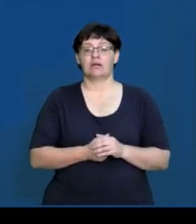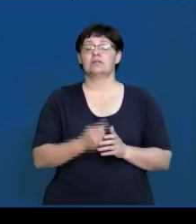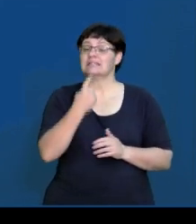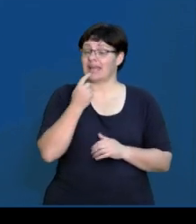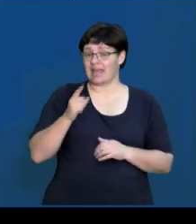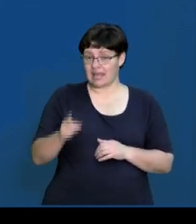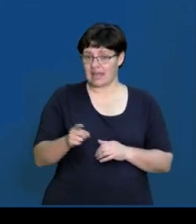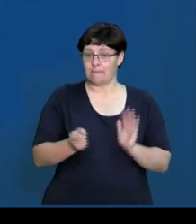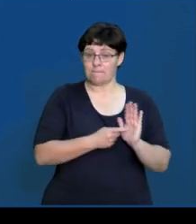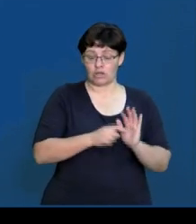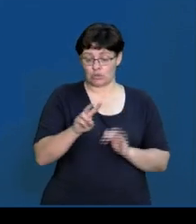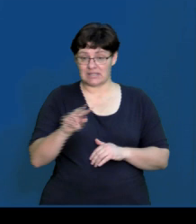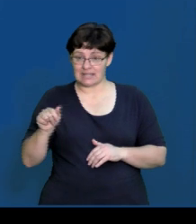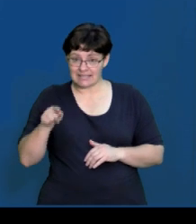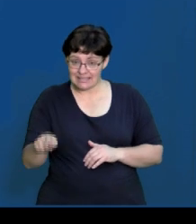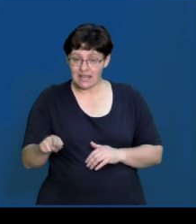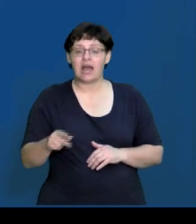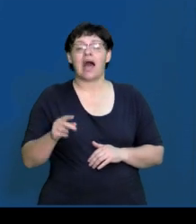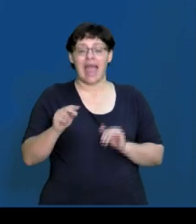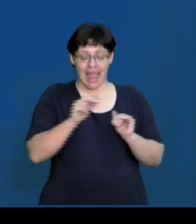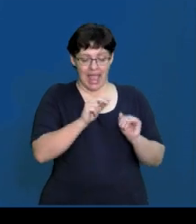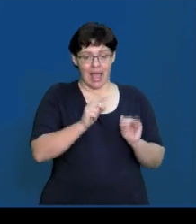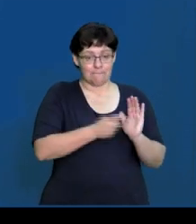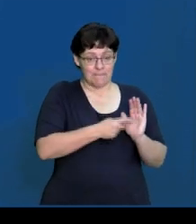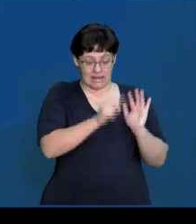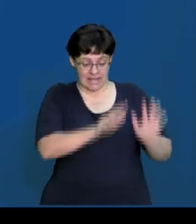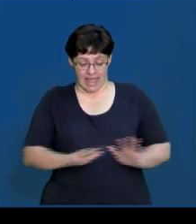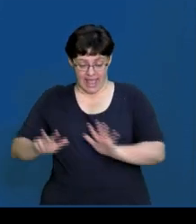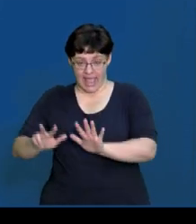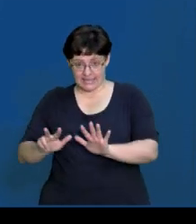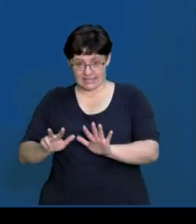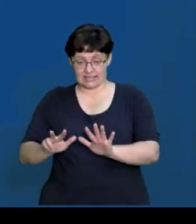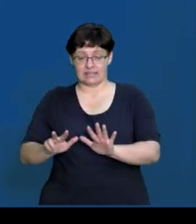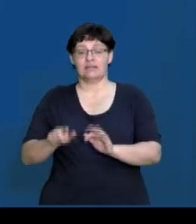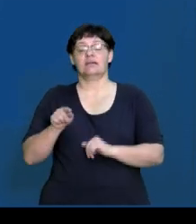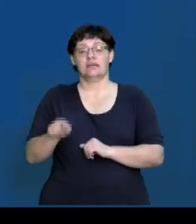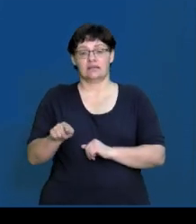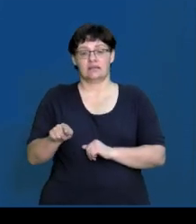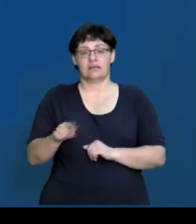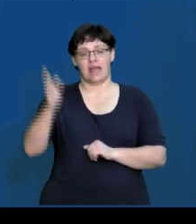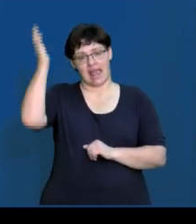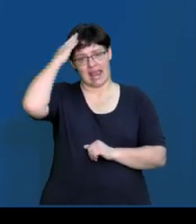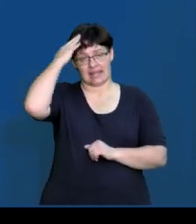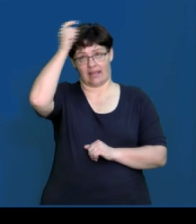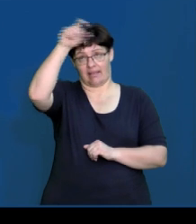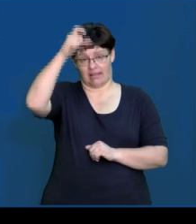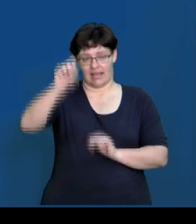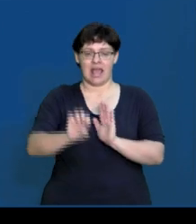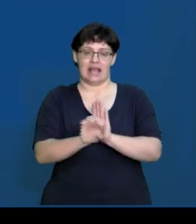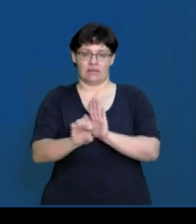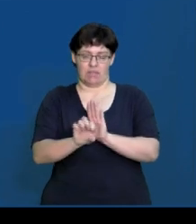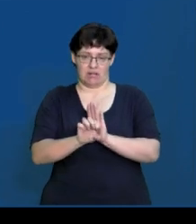Like I said earlier on, of these 26 marks, the 8 marks from the 26, this is our headings